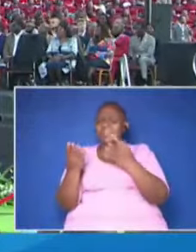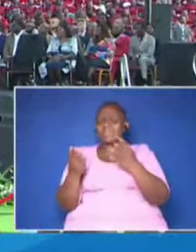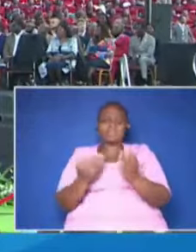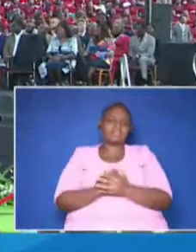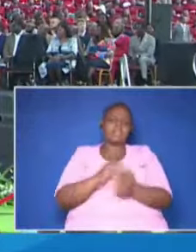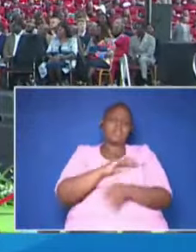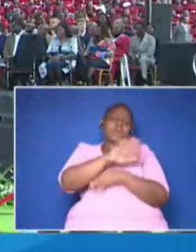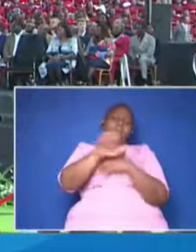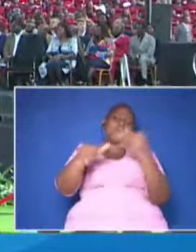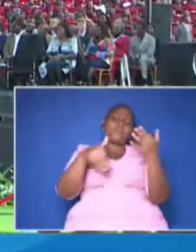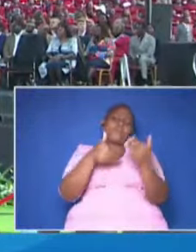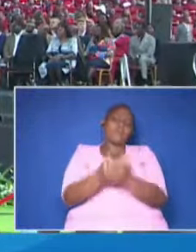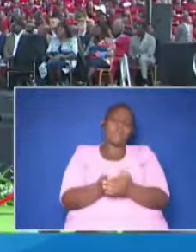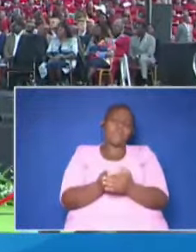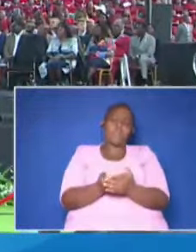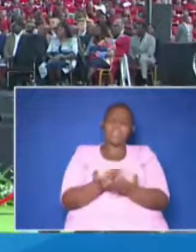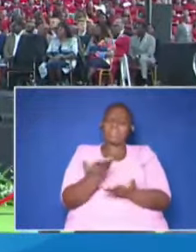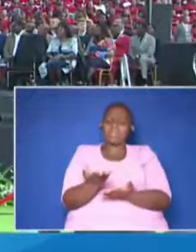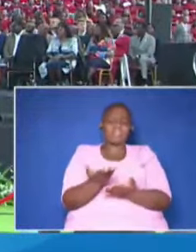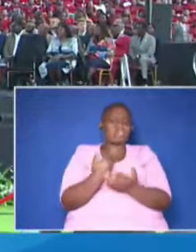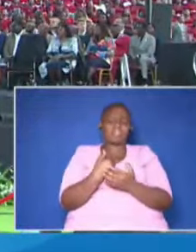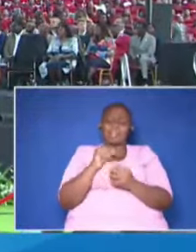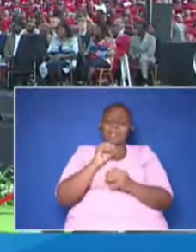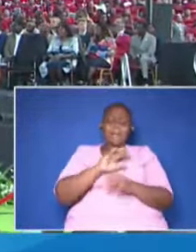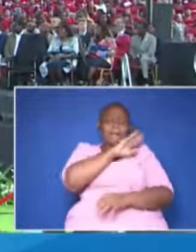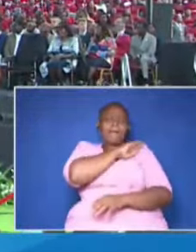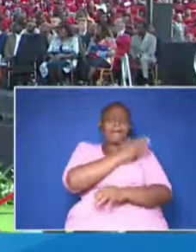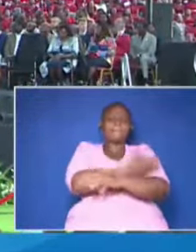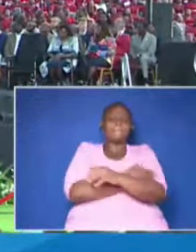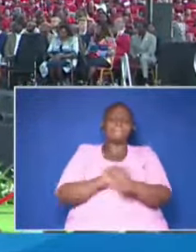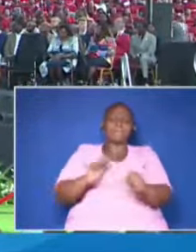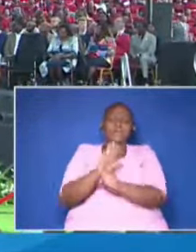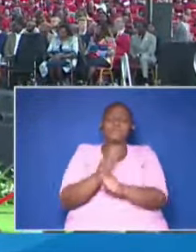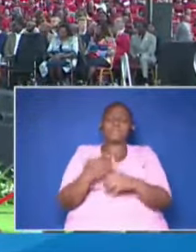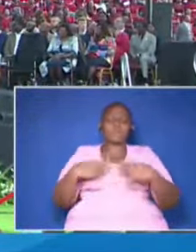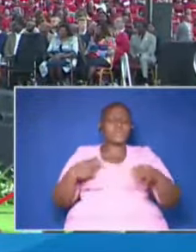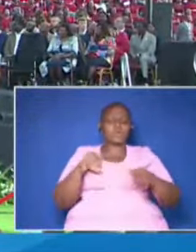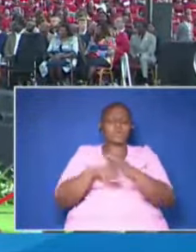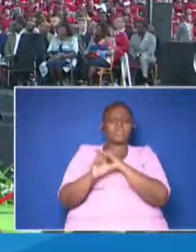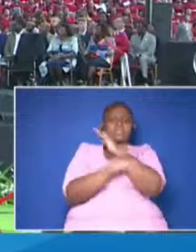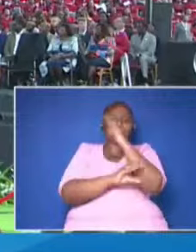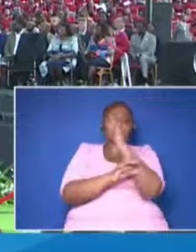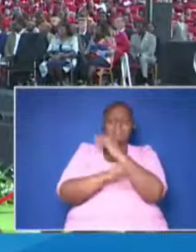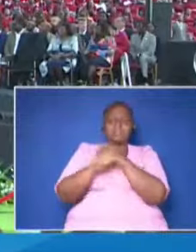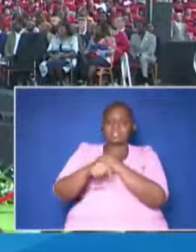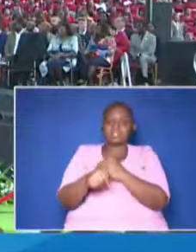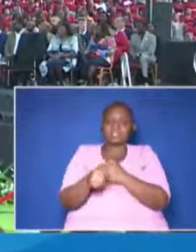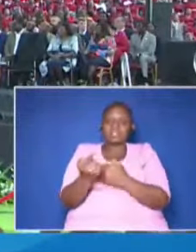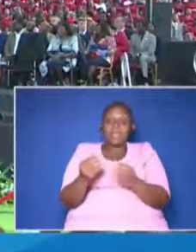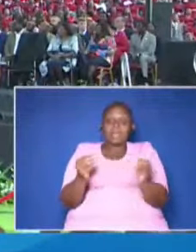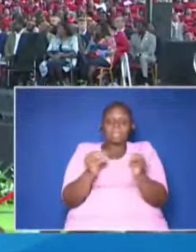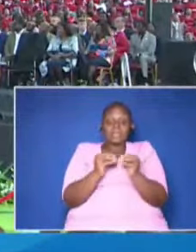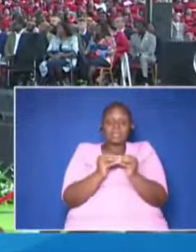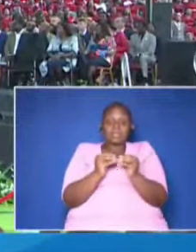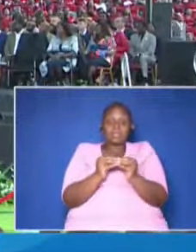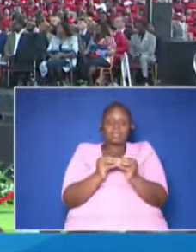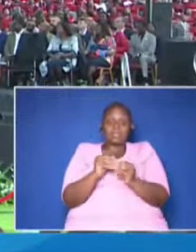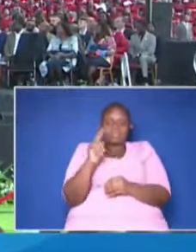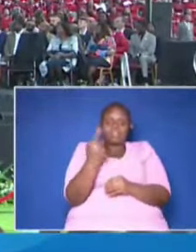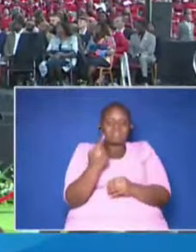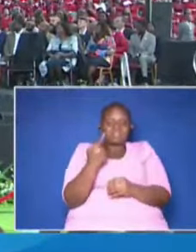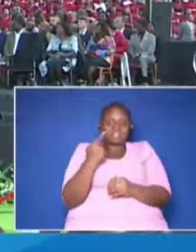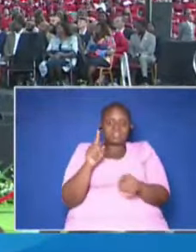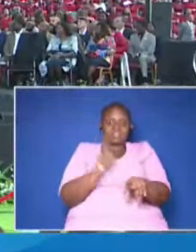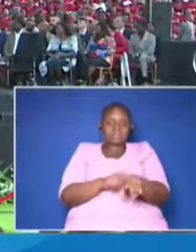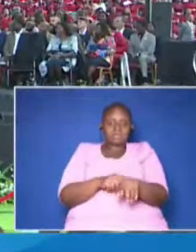us are those Giants in this country they have met for the first time I have never seen this